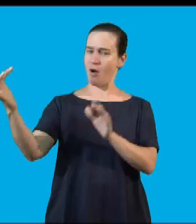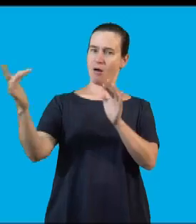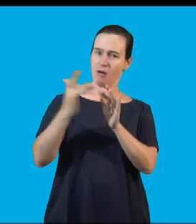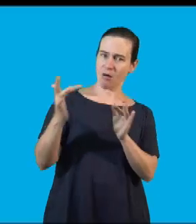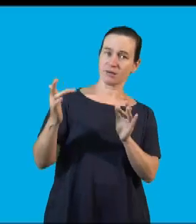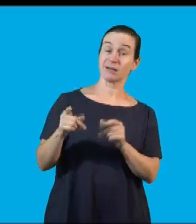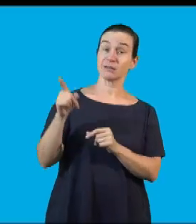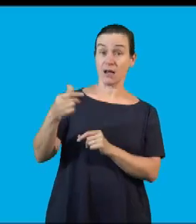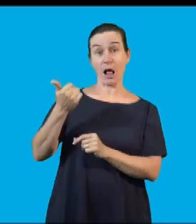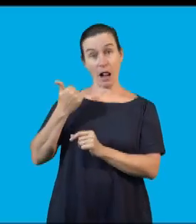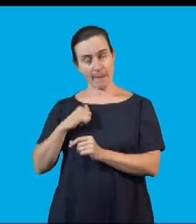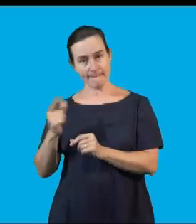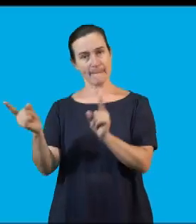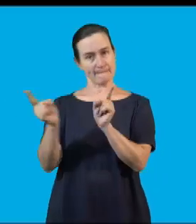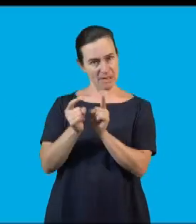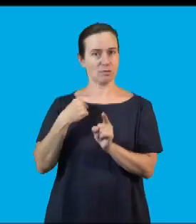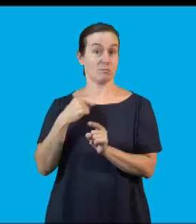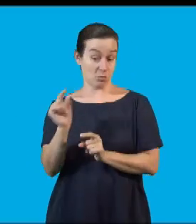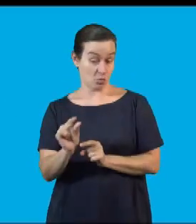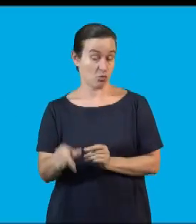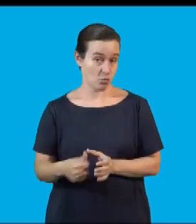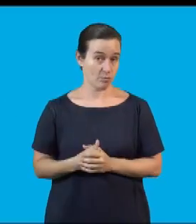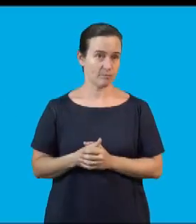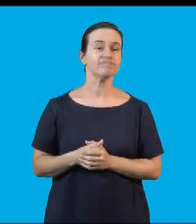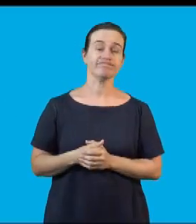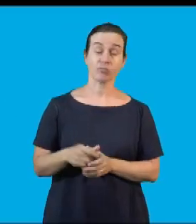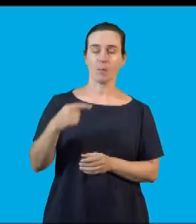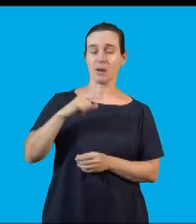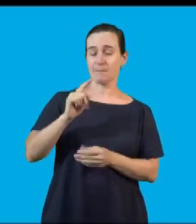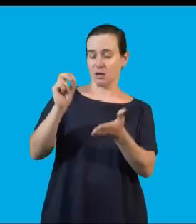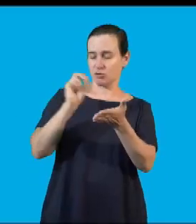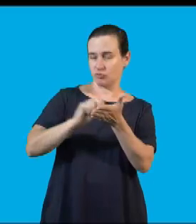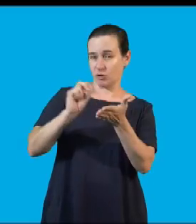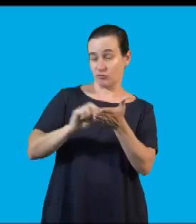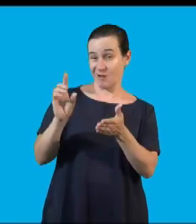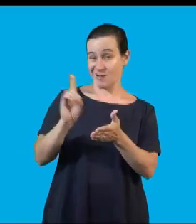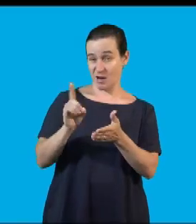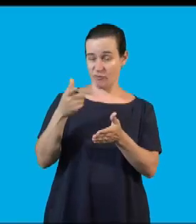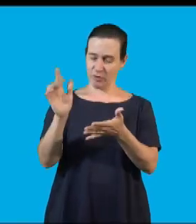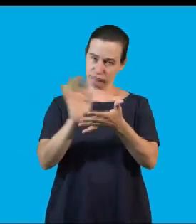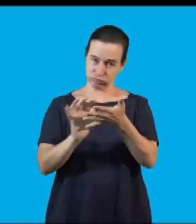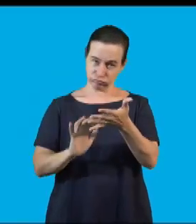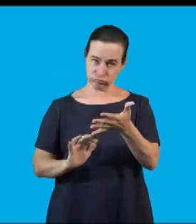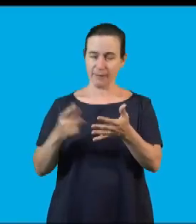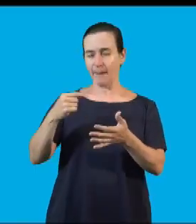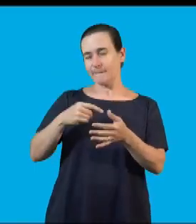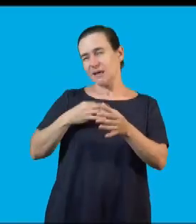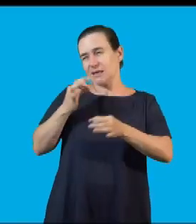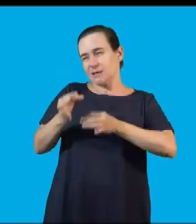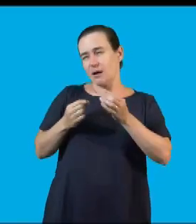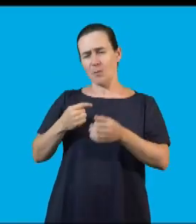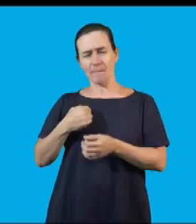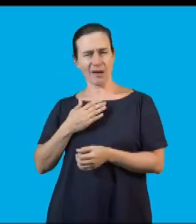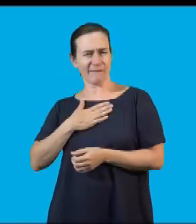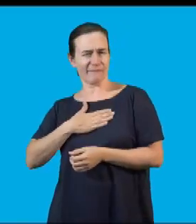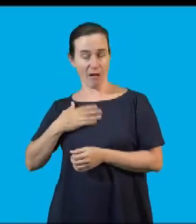you. He or she wishes to meet with you soon. Write a diary entry in which you describe